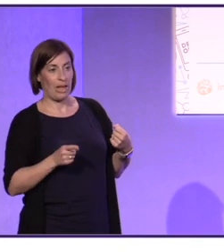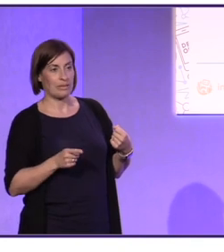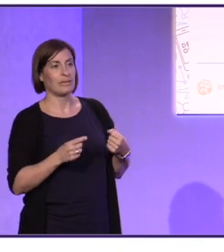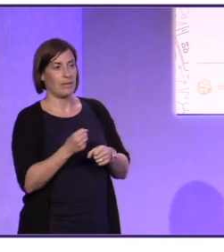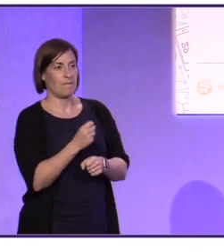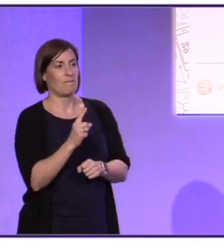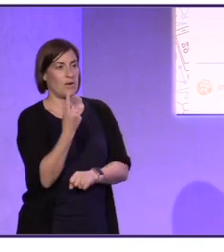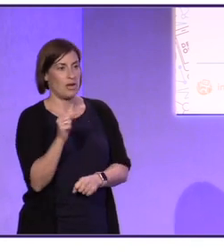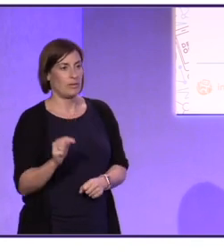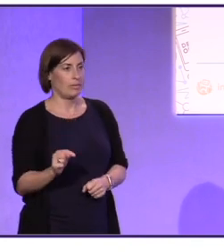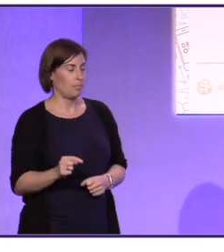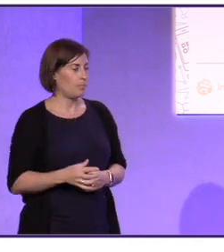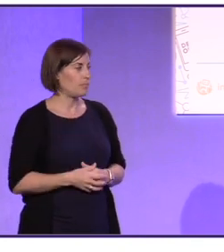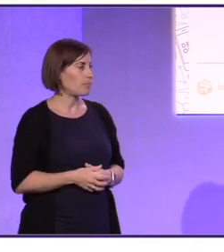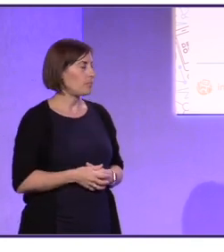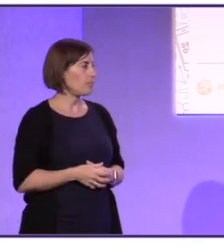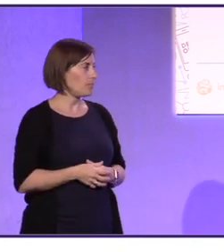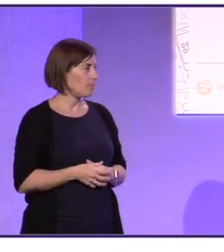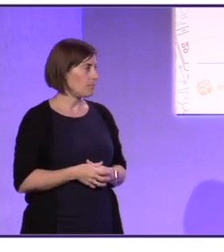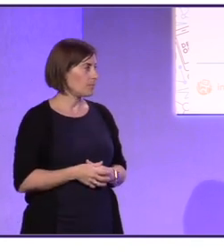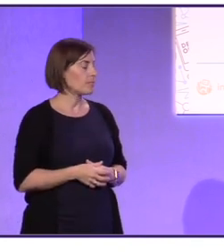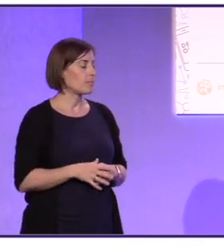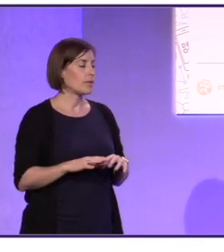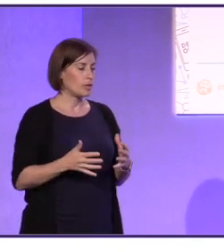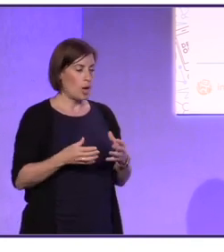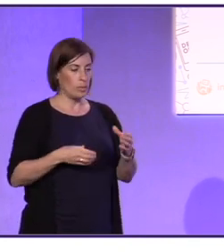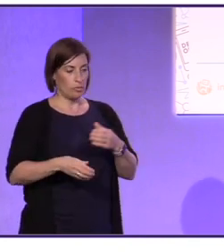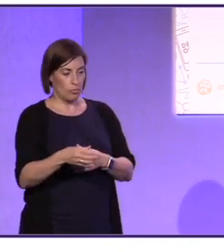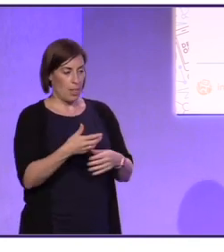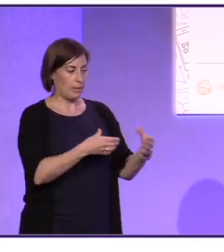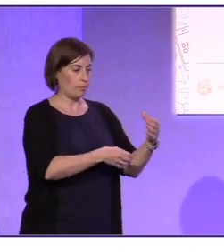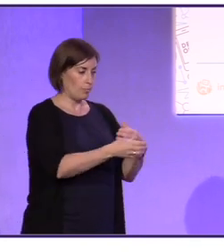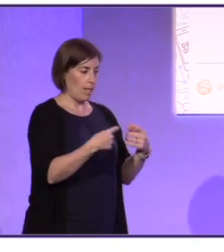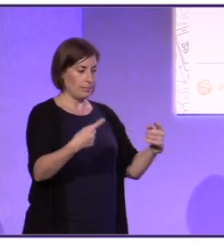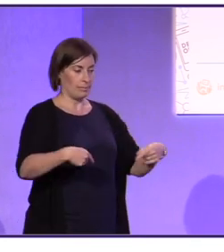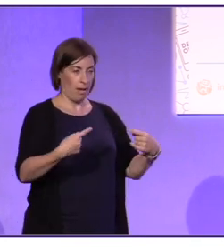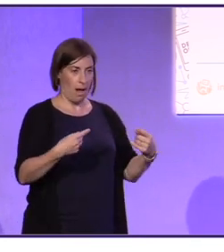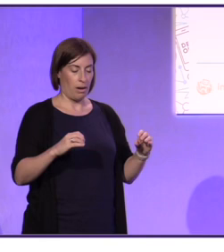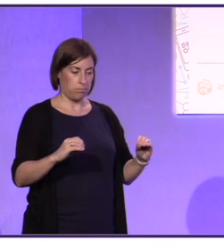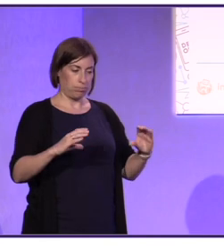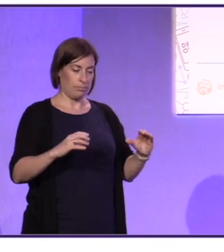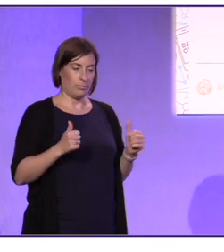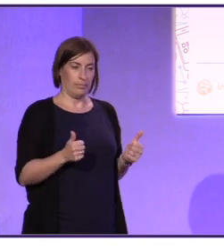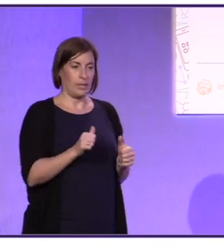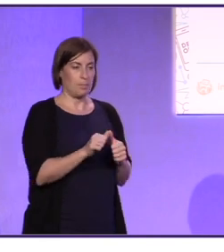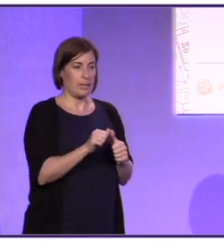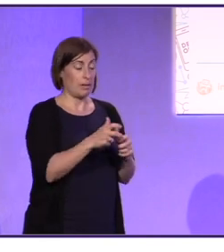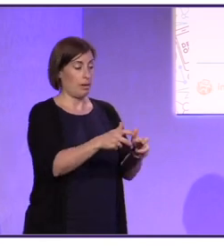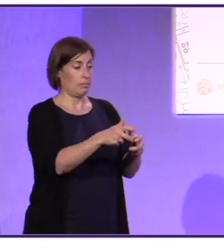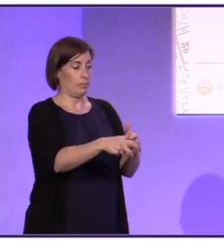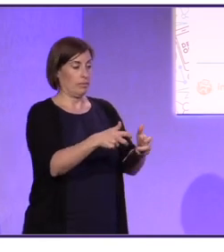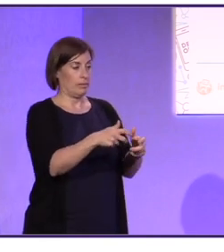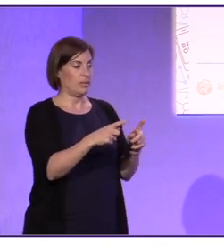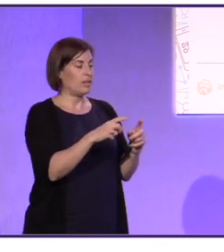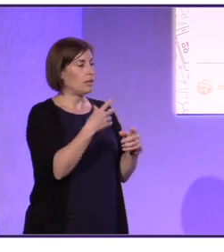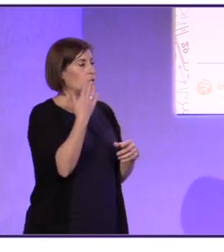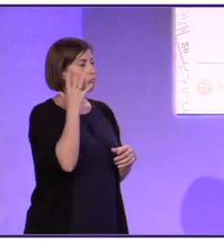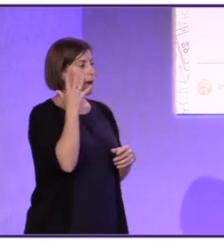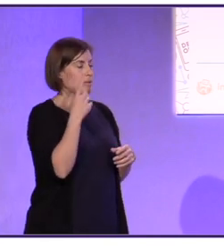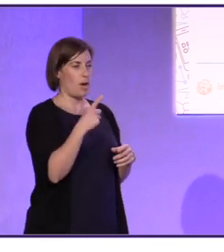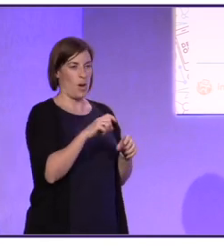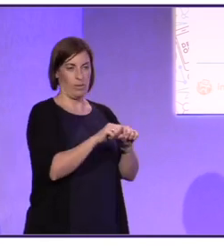one. And you just change the tires and leave the motor, leave the coloring, leave the broken radio,